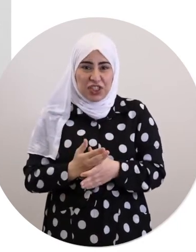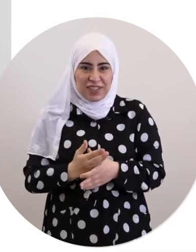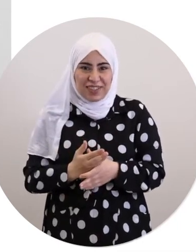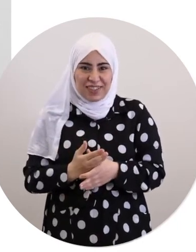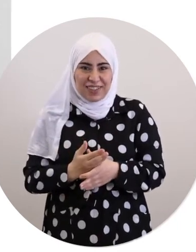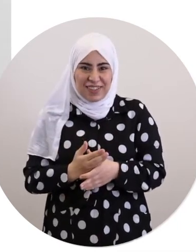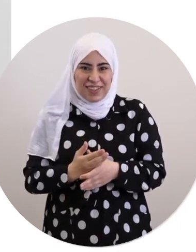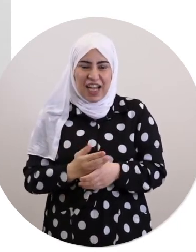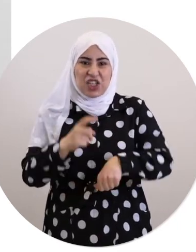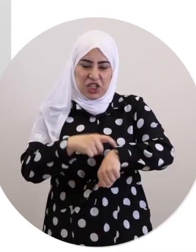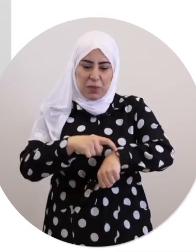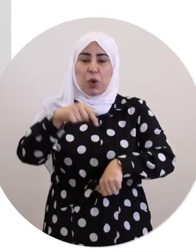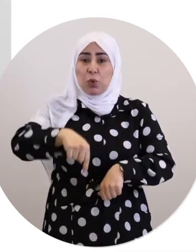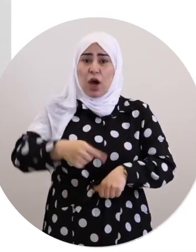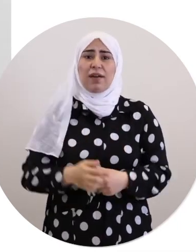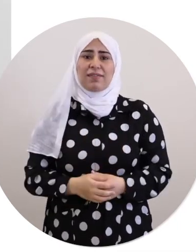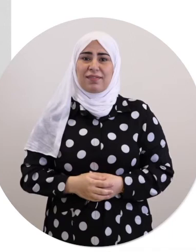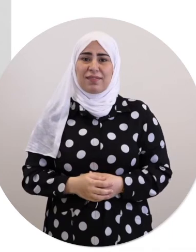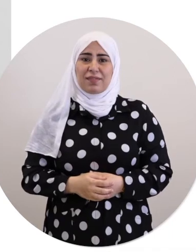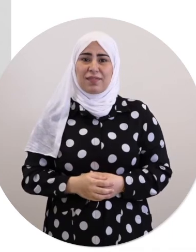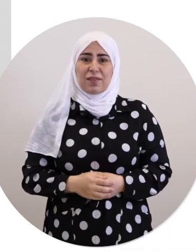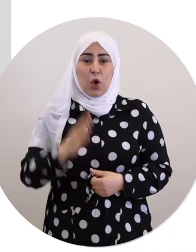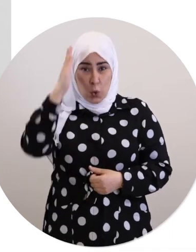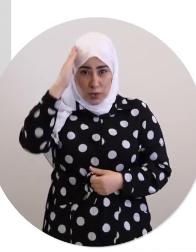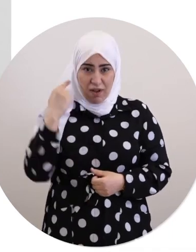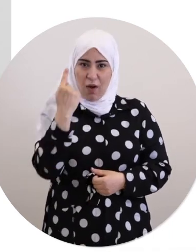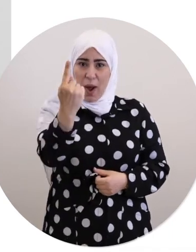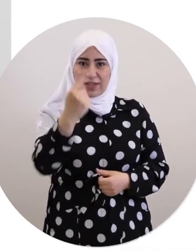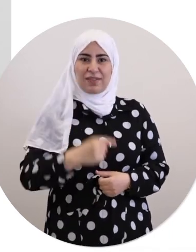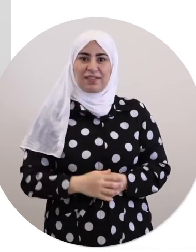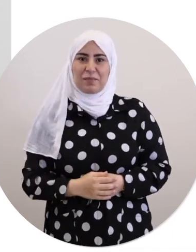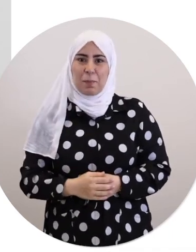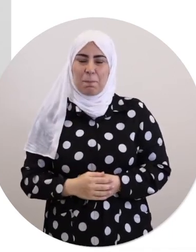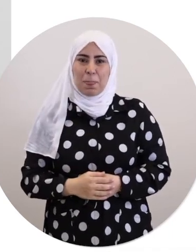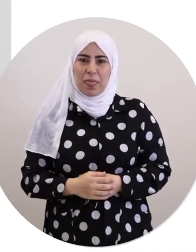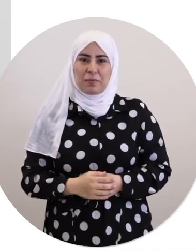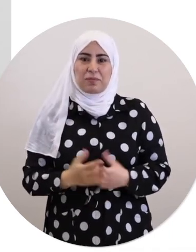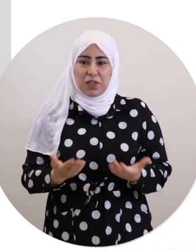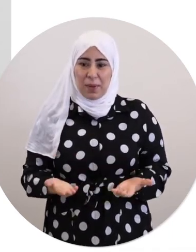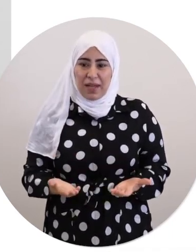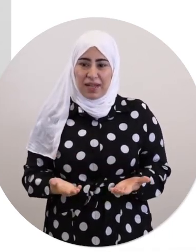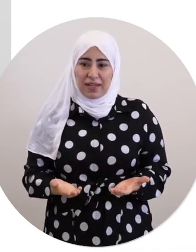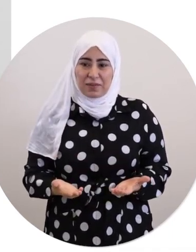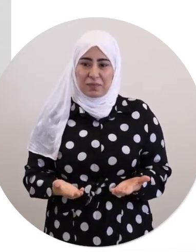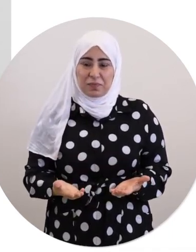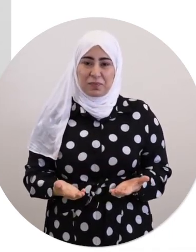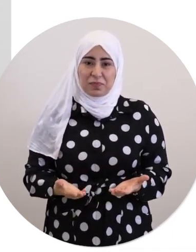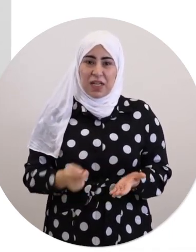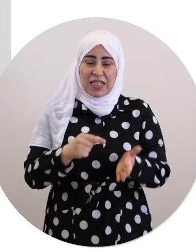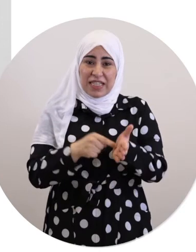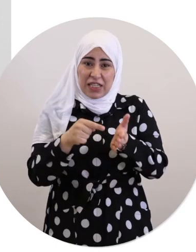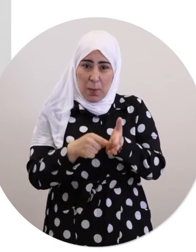in which tense? Exactly. So what are we going to use? I'm not going to tell you. I'm going to give you a chance to guess.